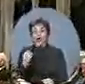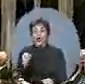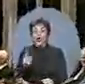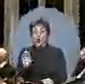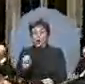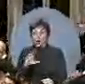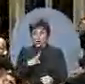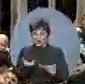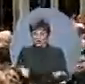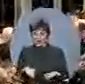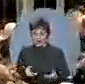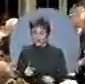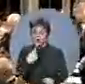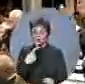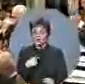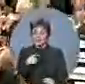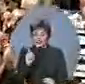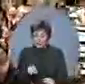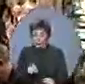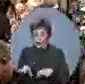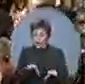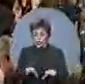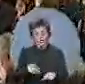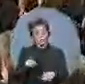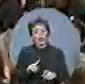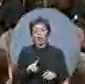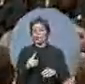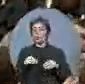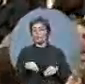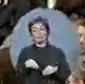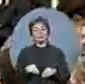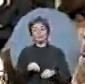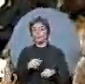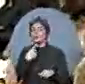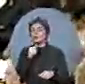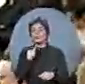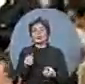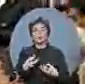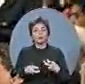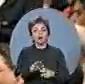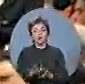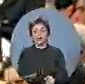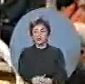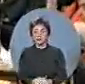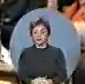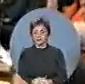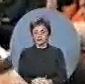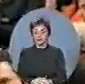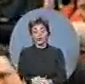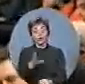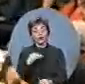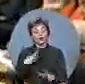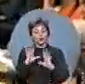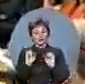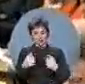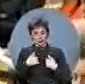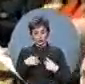The Right Honourable Prime Minister. Well, Mr. Speaker, I think we'll take our own decisions as Canadians, but Mr. Speaker,